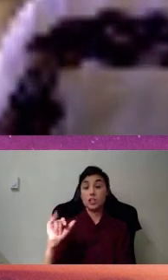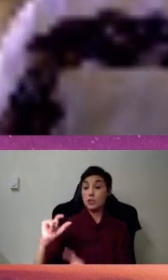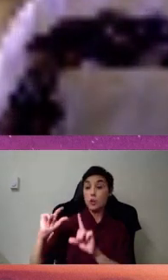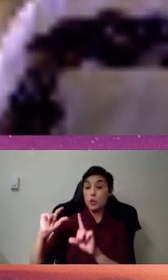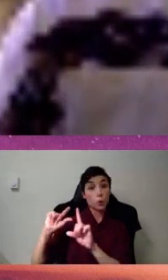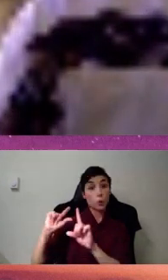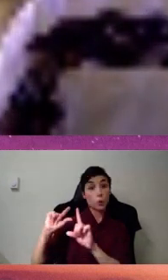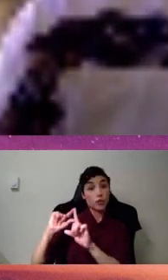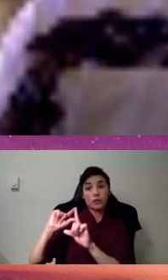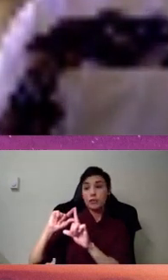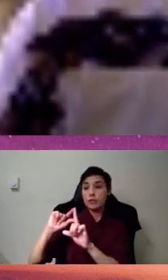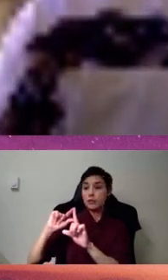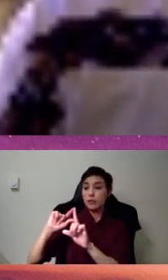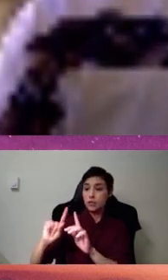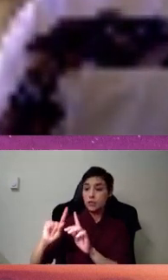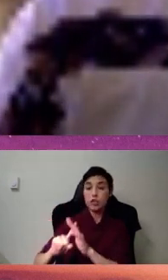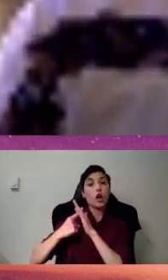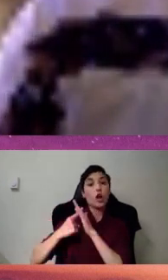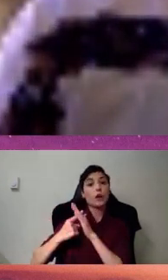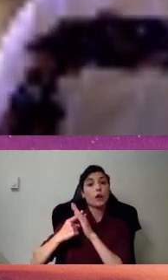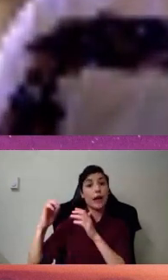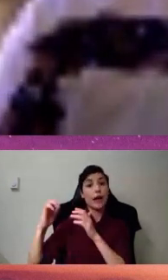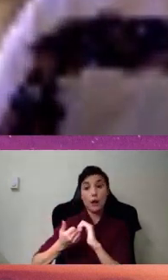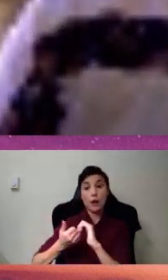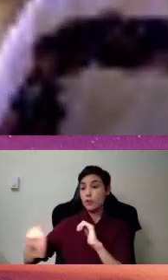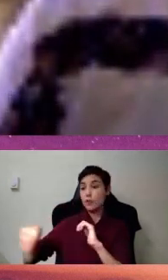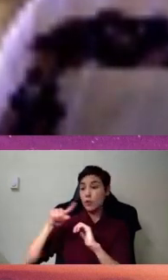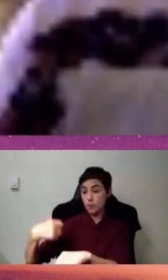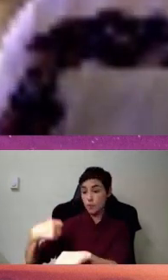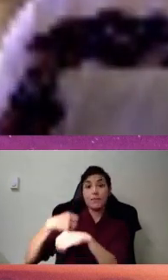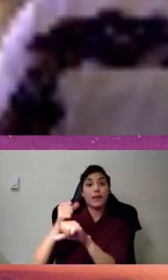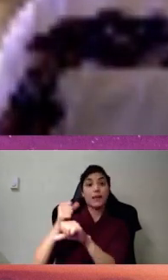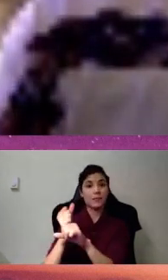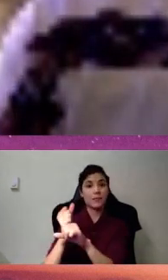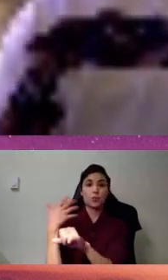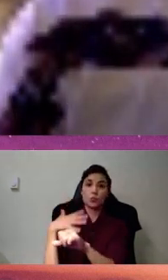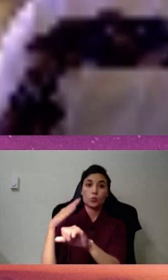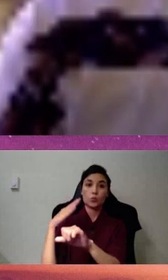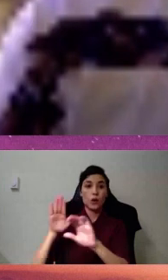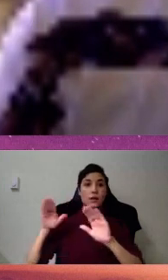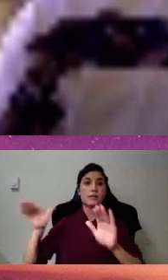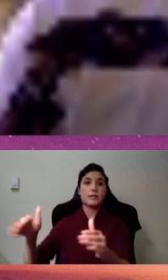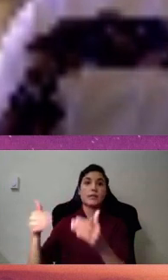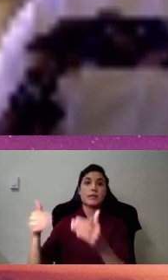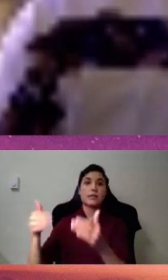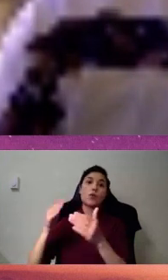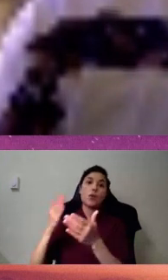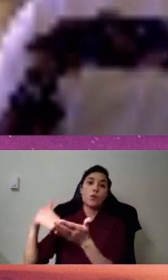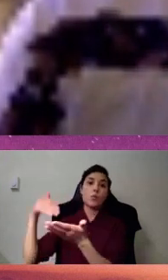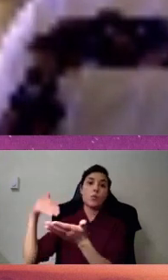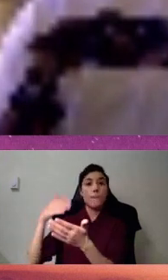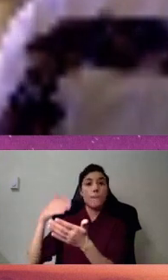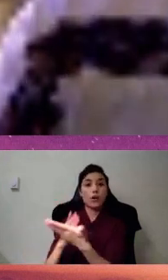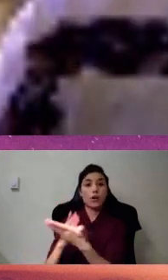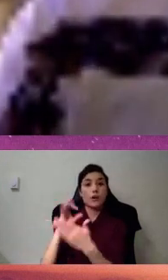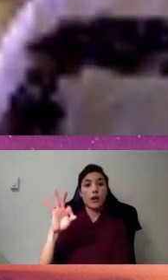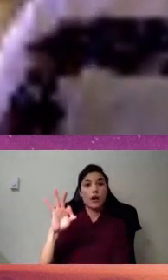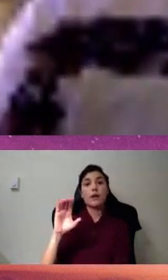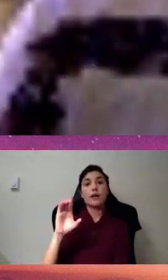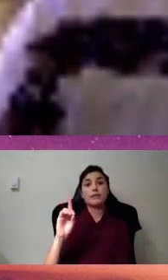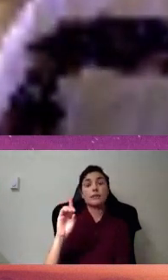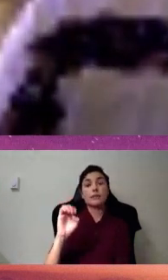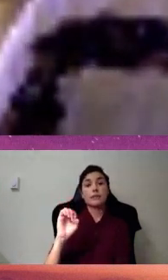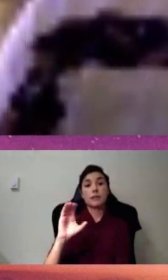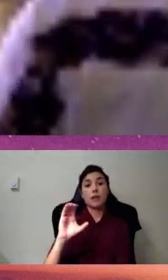etymology of words, the origin of words, is actually central to decolonization. And it's something that, like, you know, all of us who are, you know, able to access